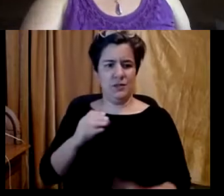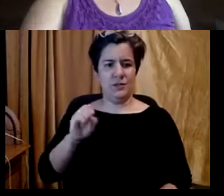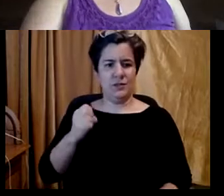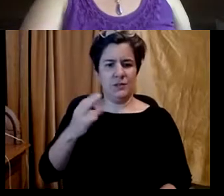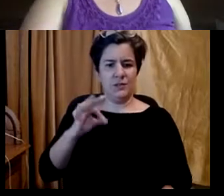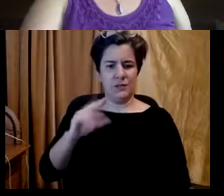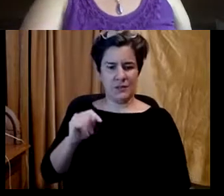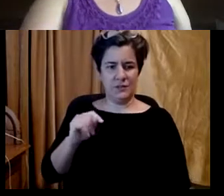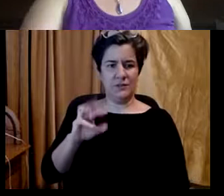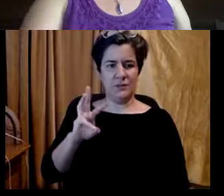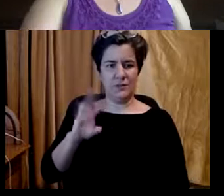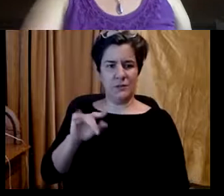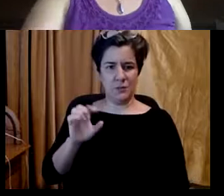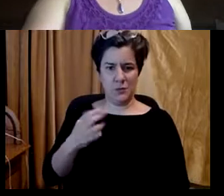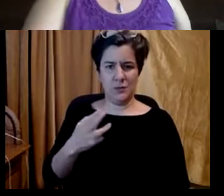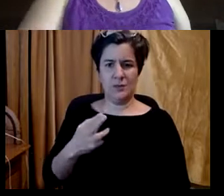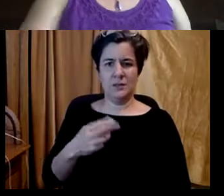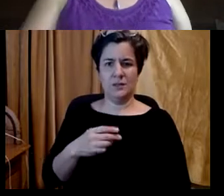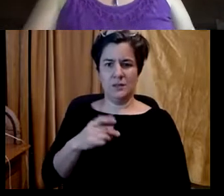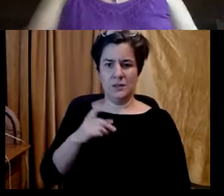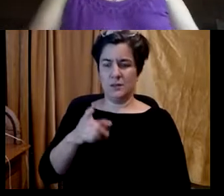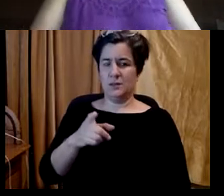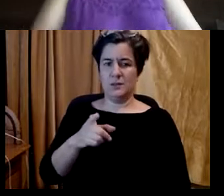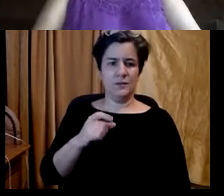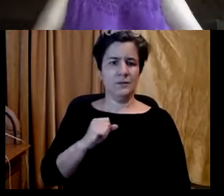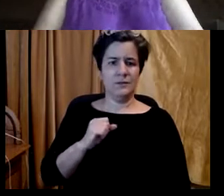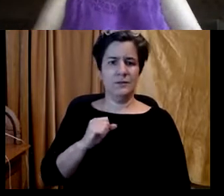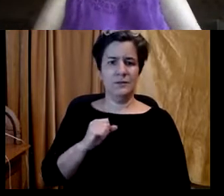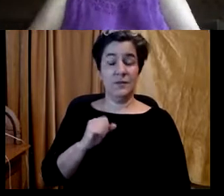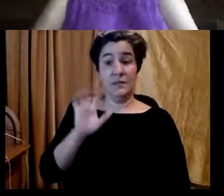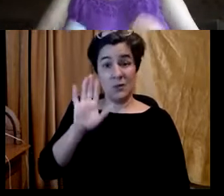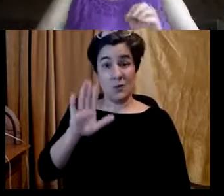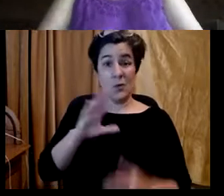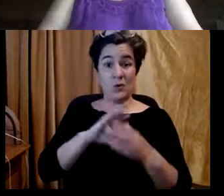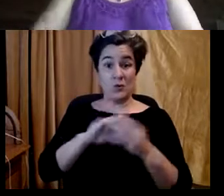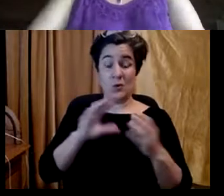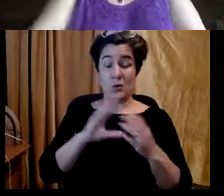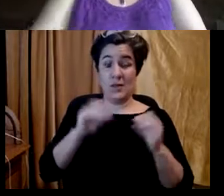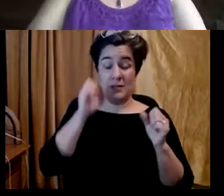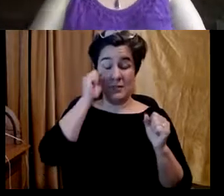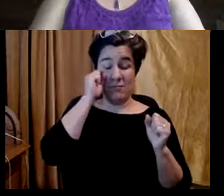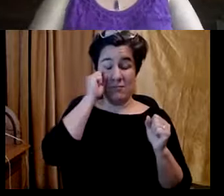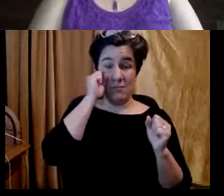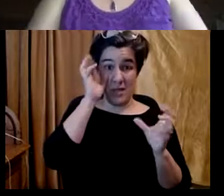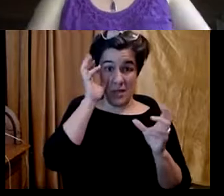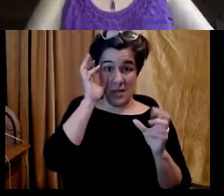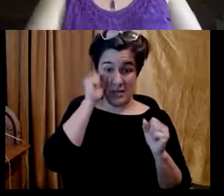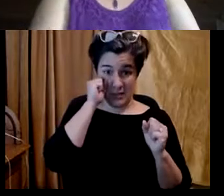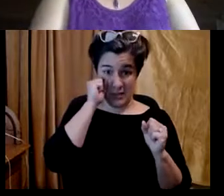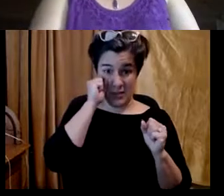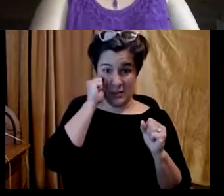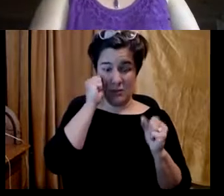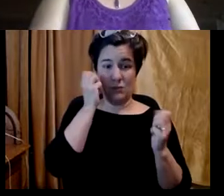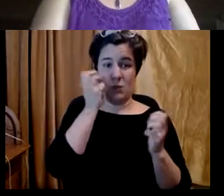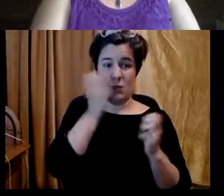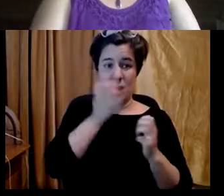Yeah, Harry, your story is absolutely amazing. First of all, you have done so